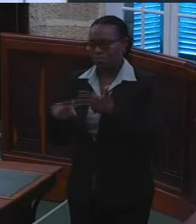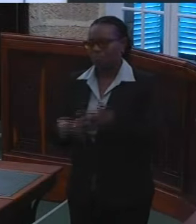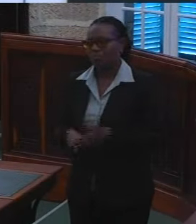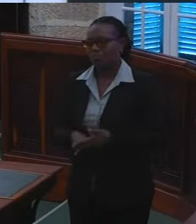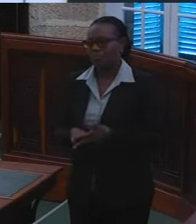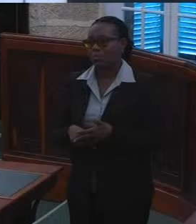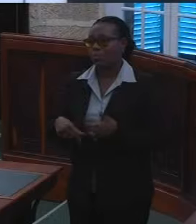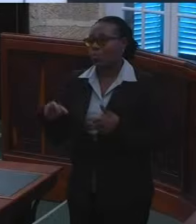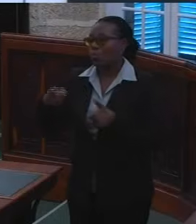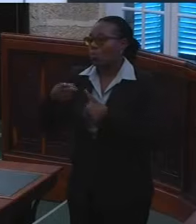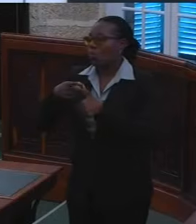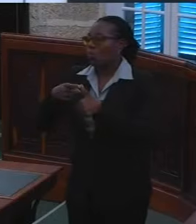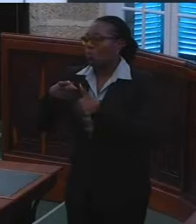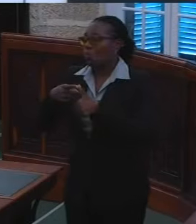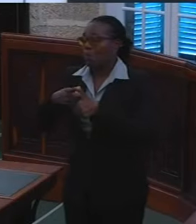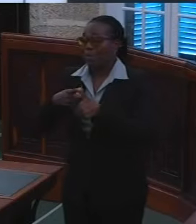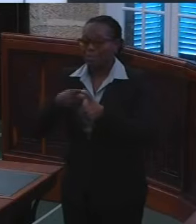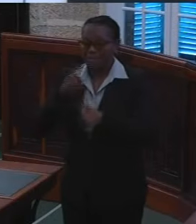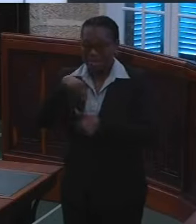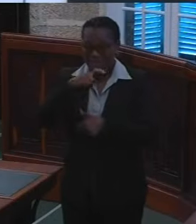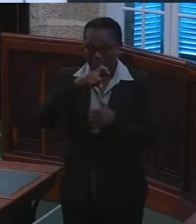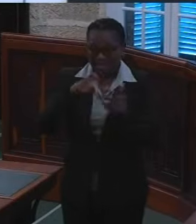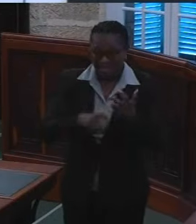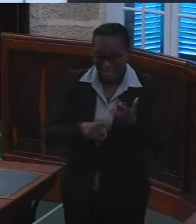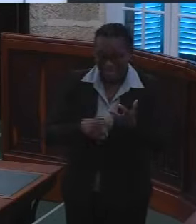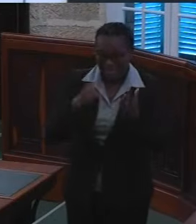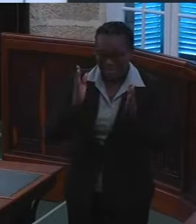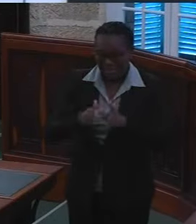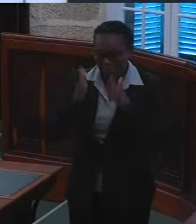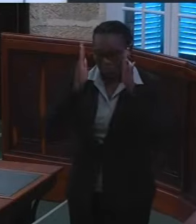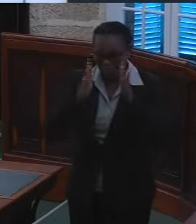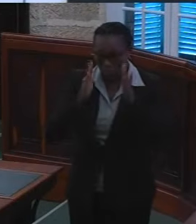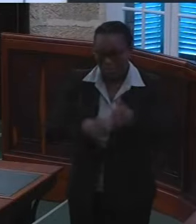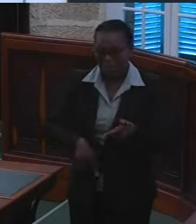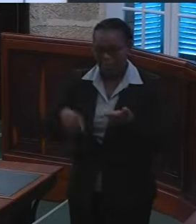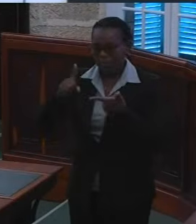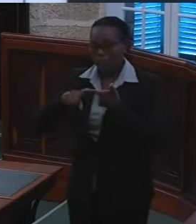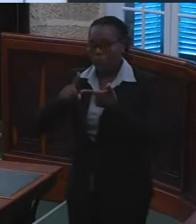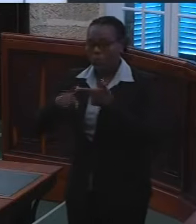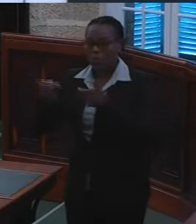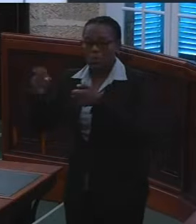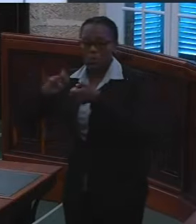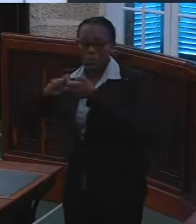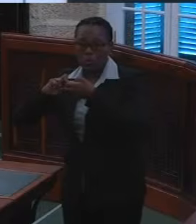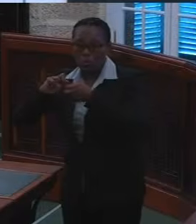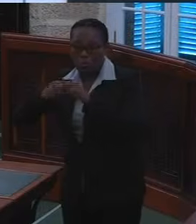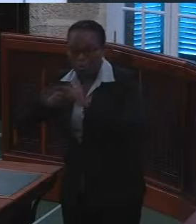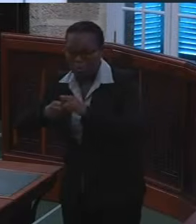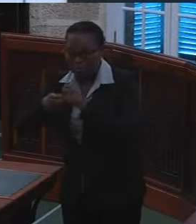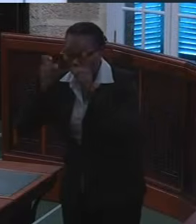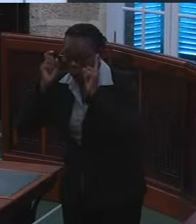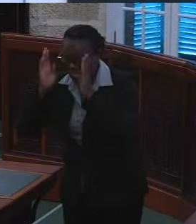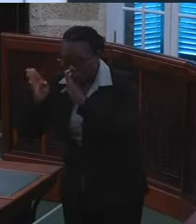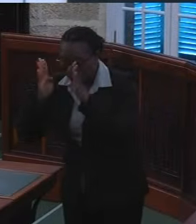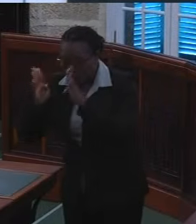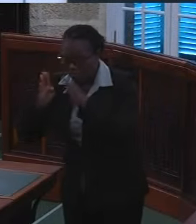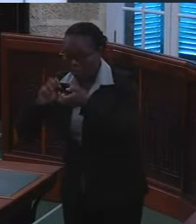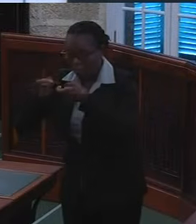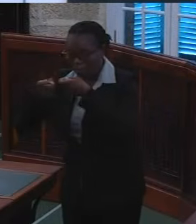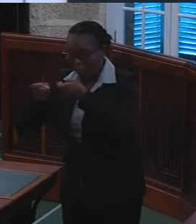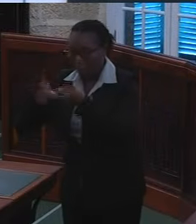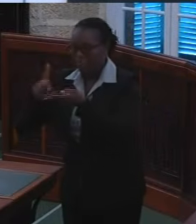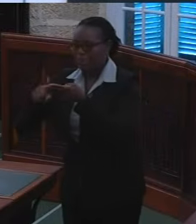to be able to address needs, you have to be able to manage social problems, and you have to be able to